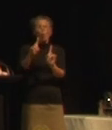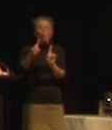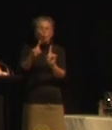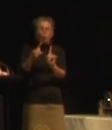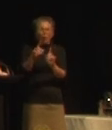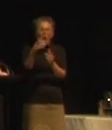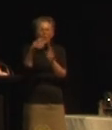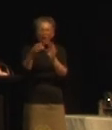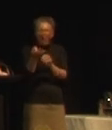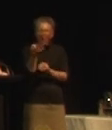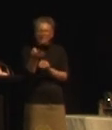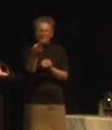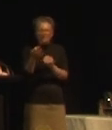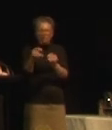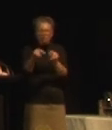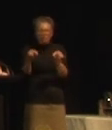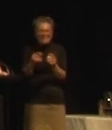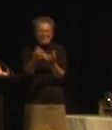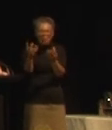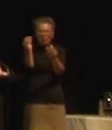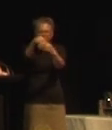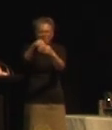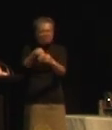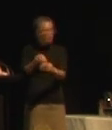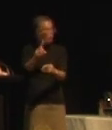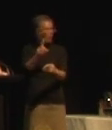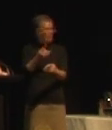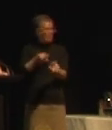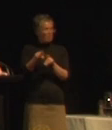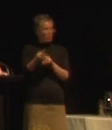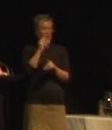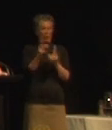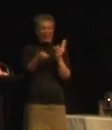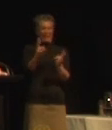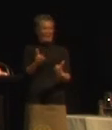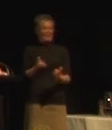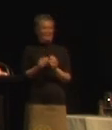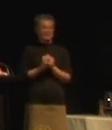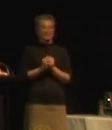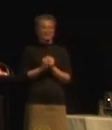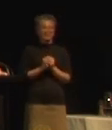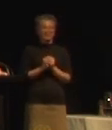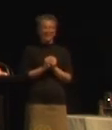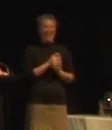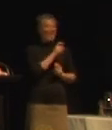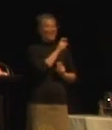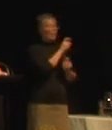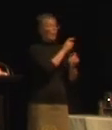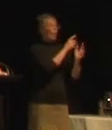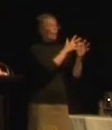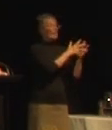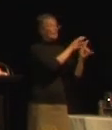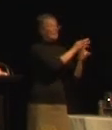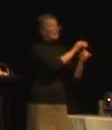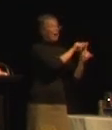record about the data. Even that is largely editable. It is a sister project of Wikipedia. It is